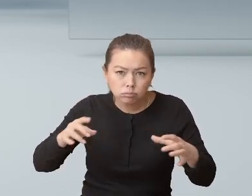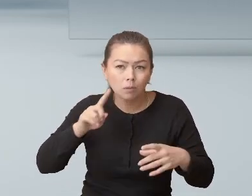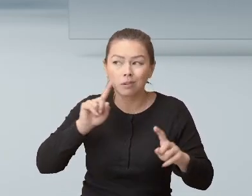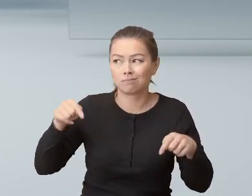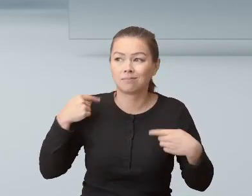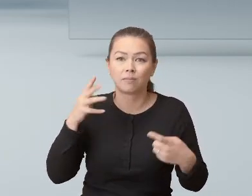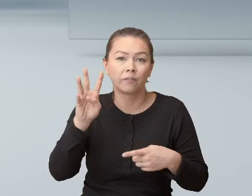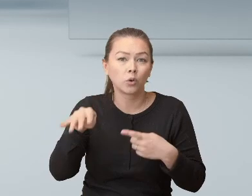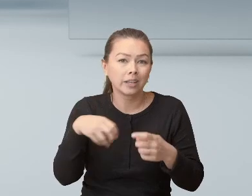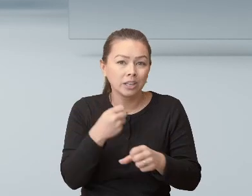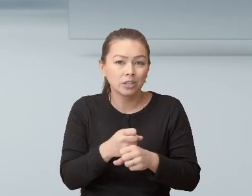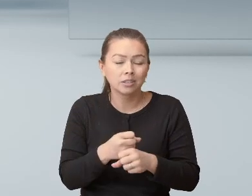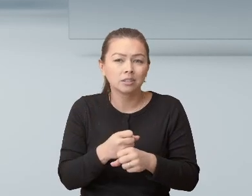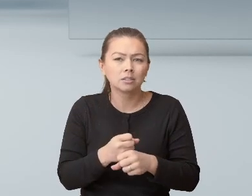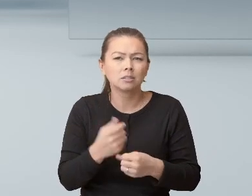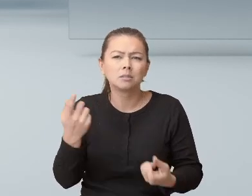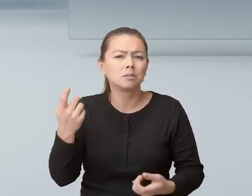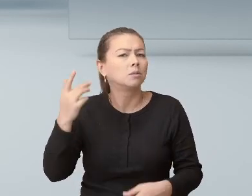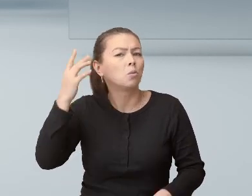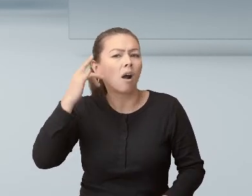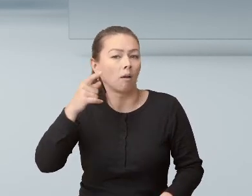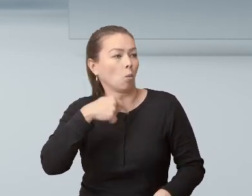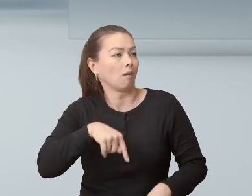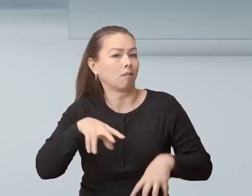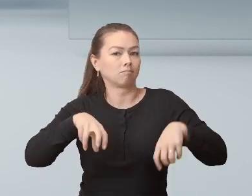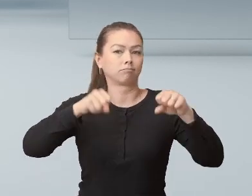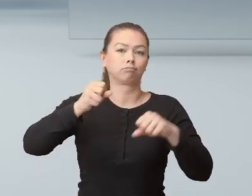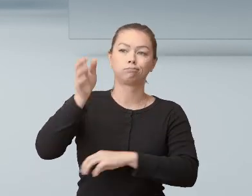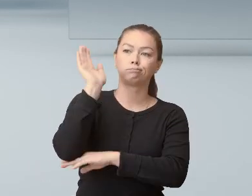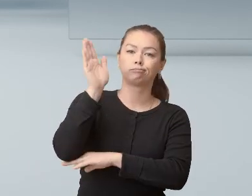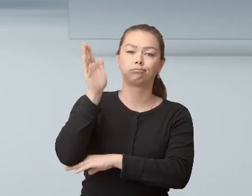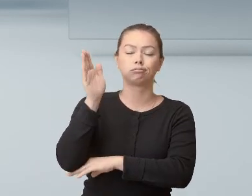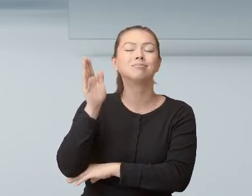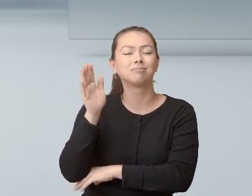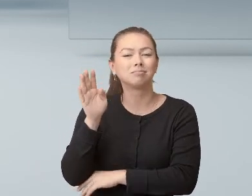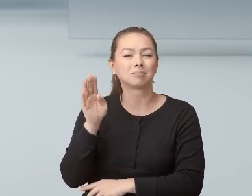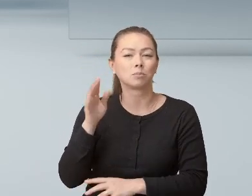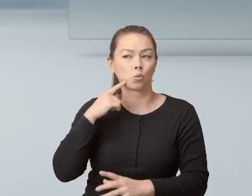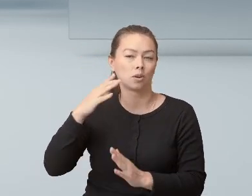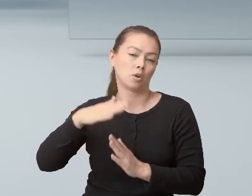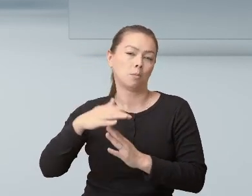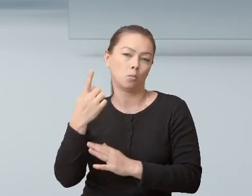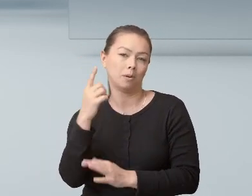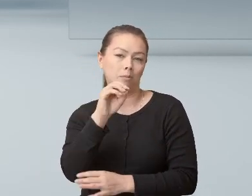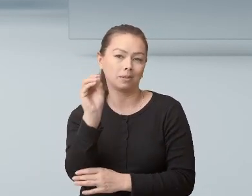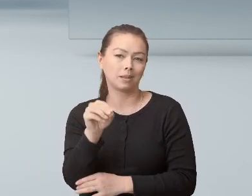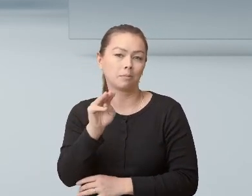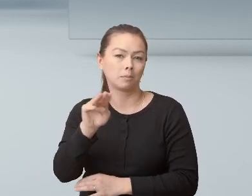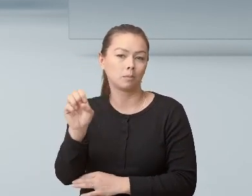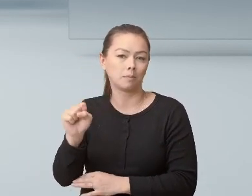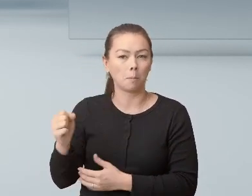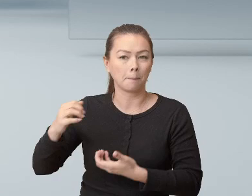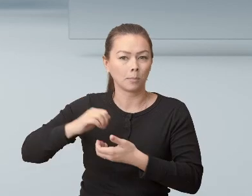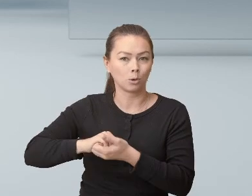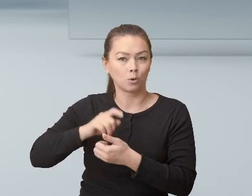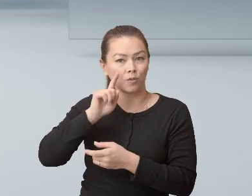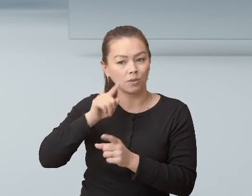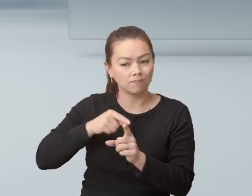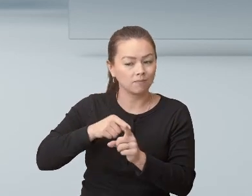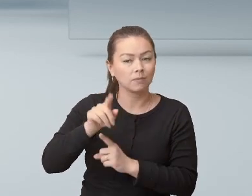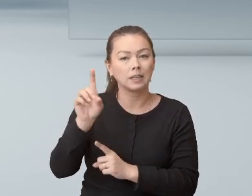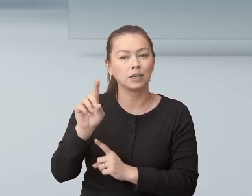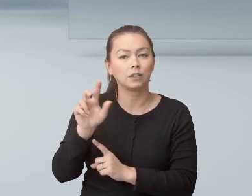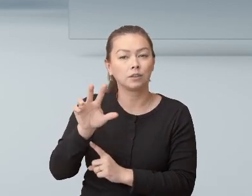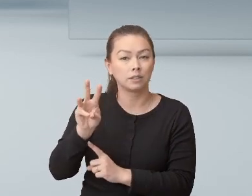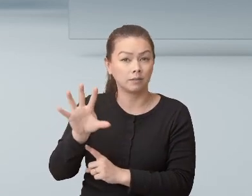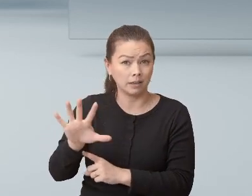who are we to give this presentation? We're a top 1% Microsoft partner in the Dynamics 365 space. And